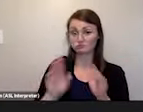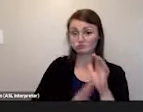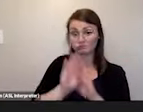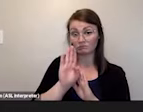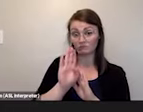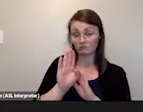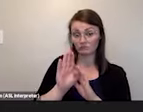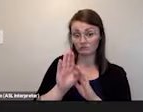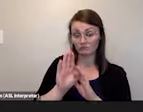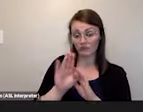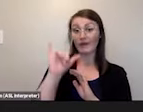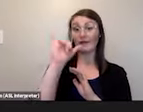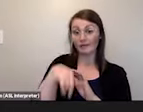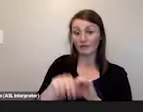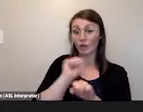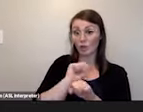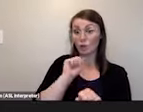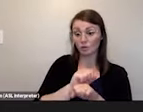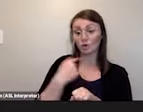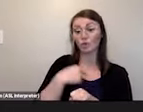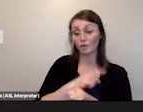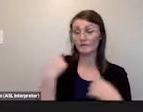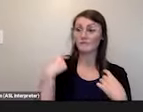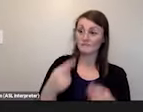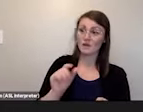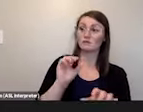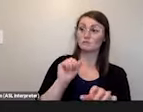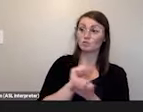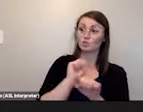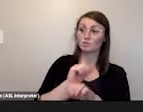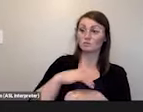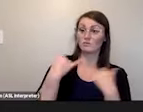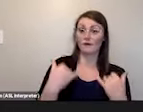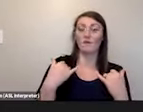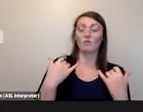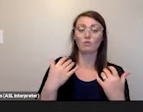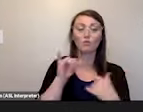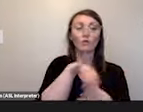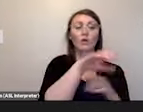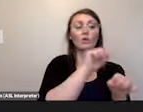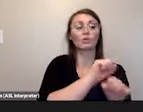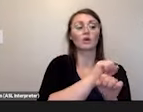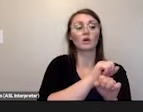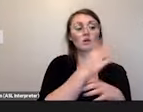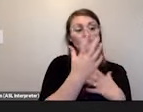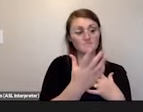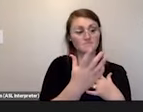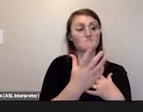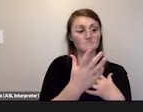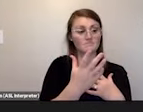it's coincided. The work that we've been doing now is is coinciding